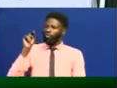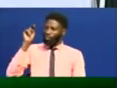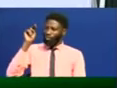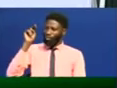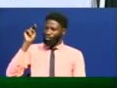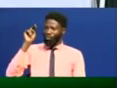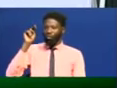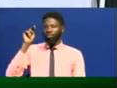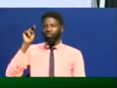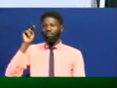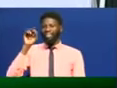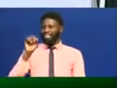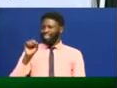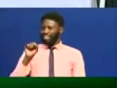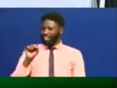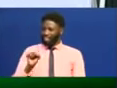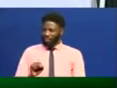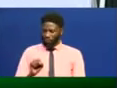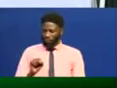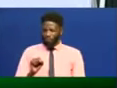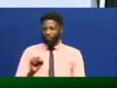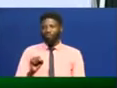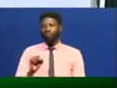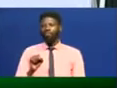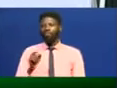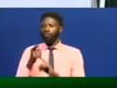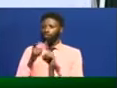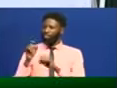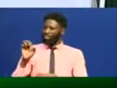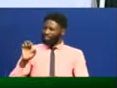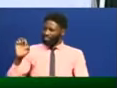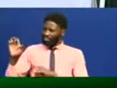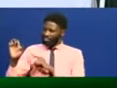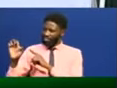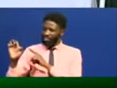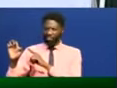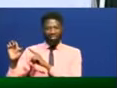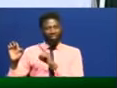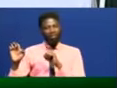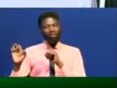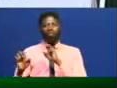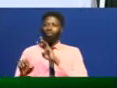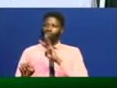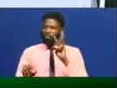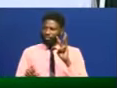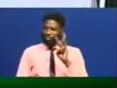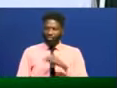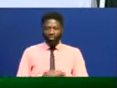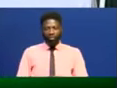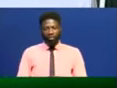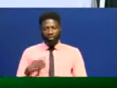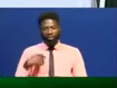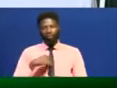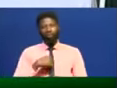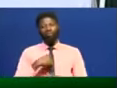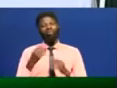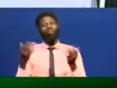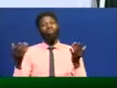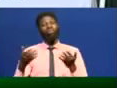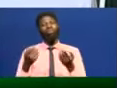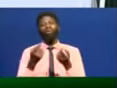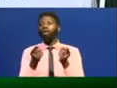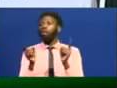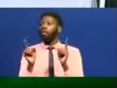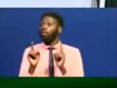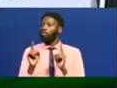south, from Shimoni in the east to Budalangi in the west, We invite everyone